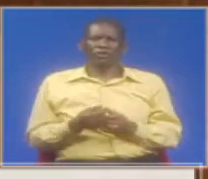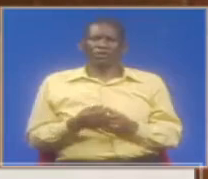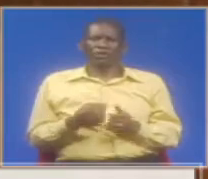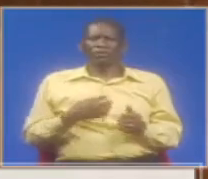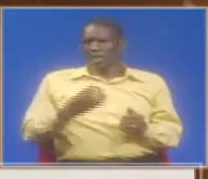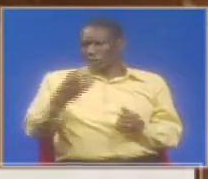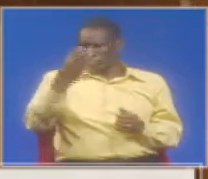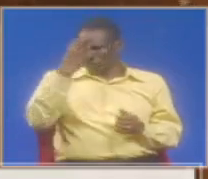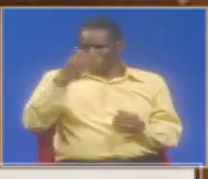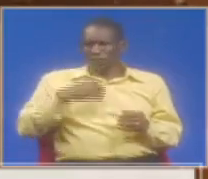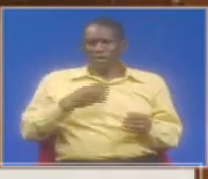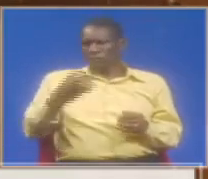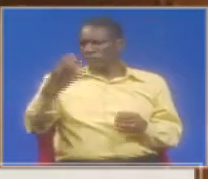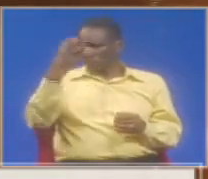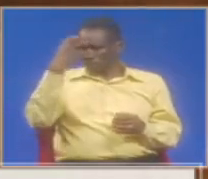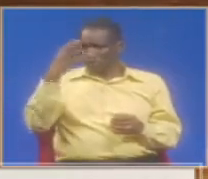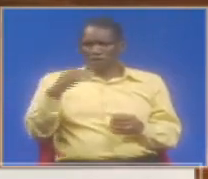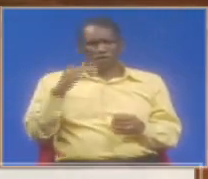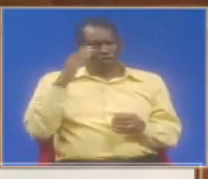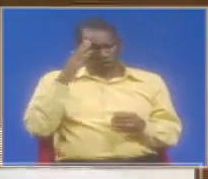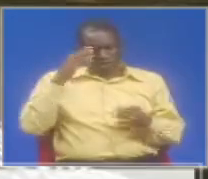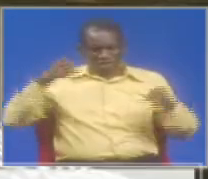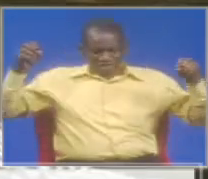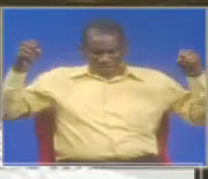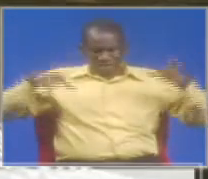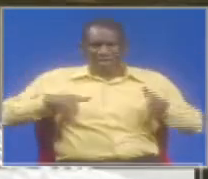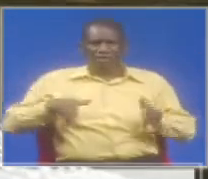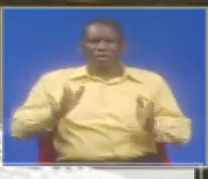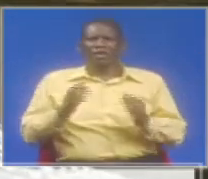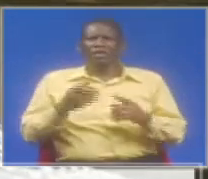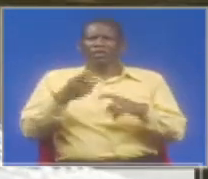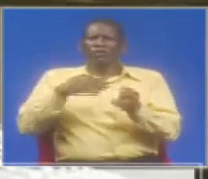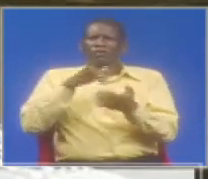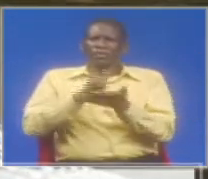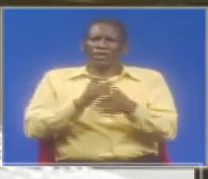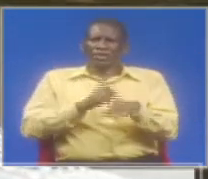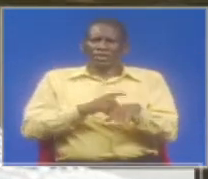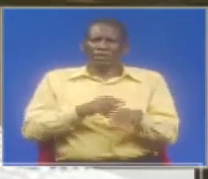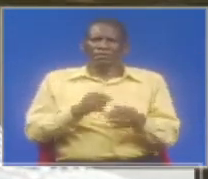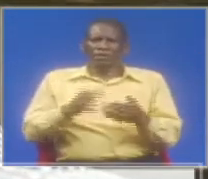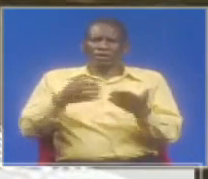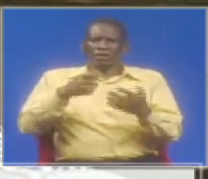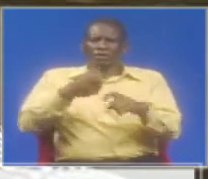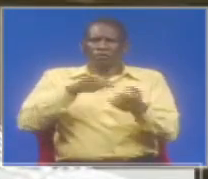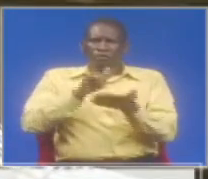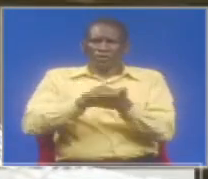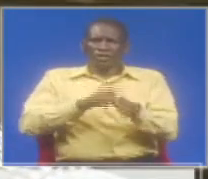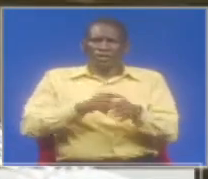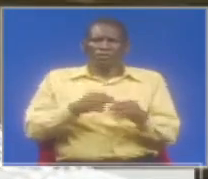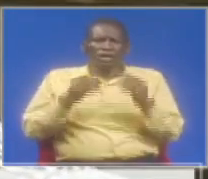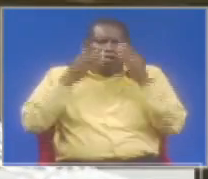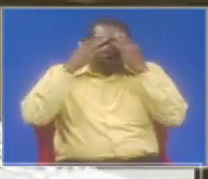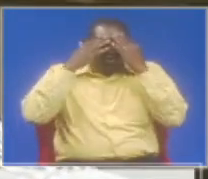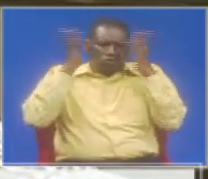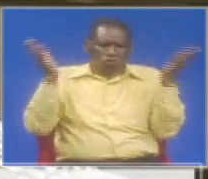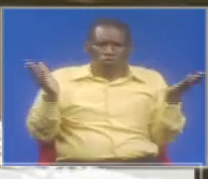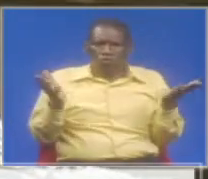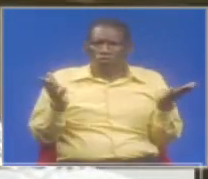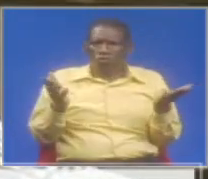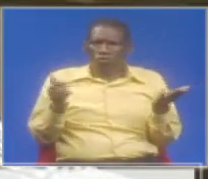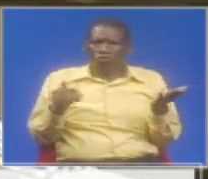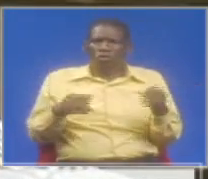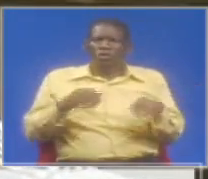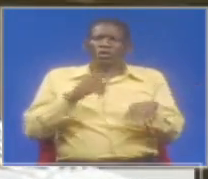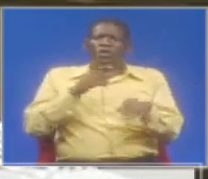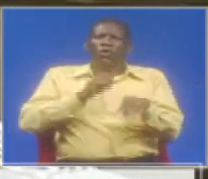to think clearly. From there, I can't even tell when I